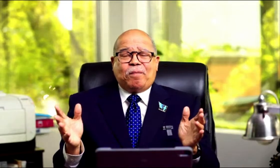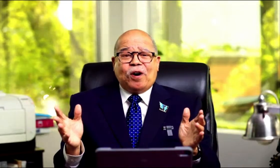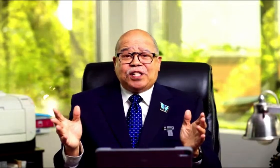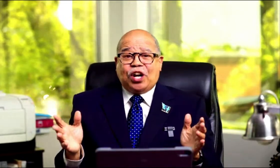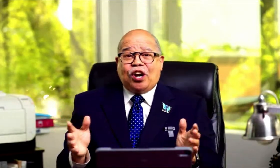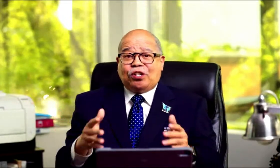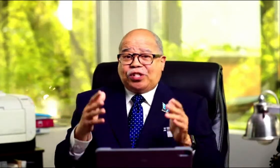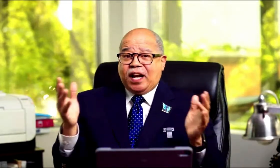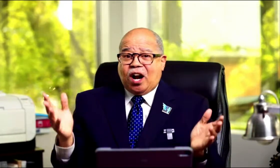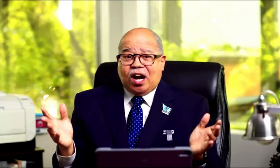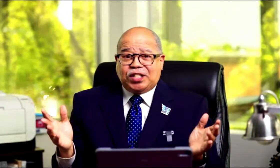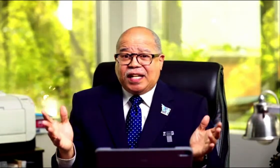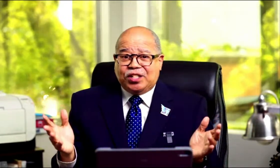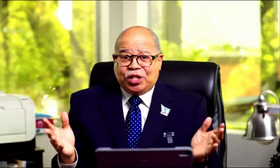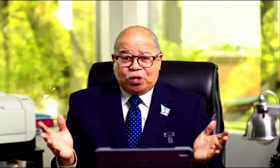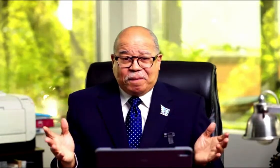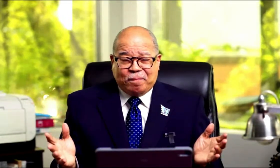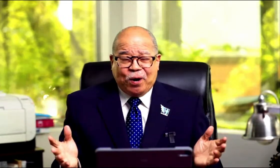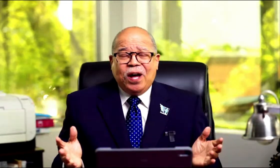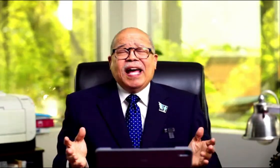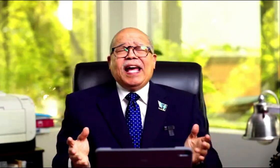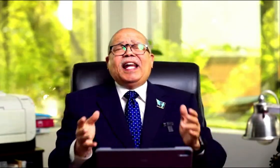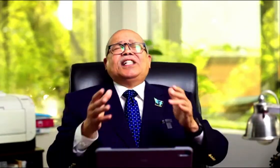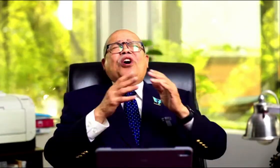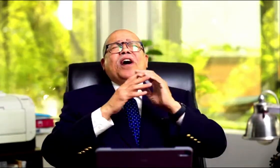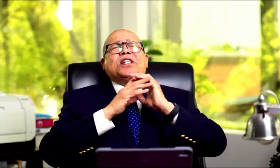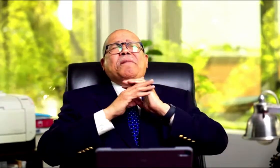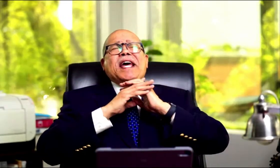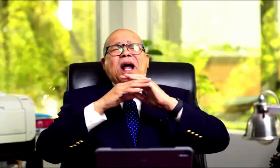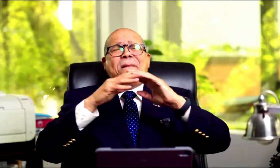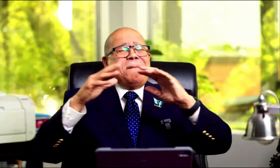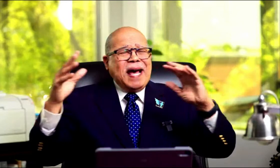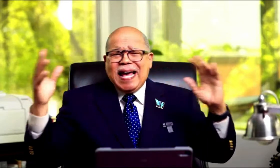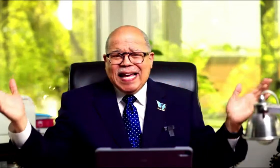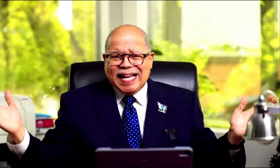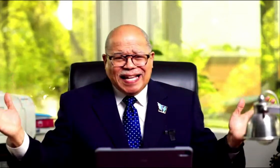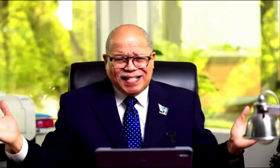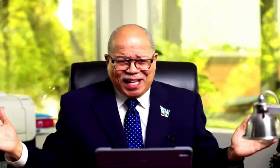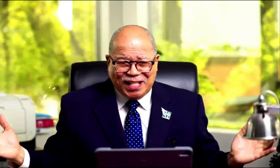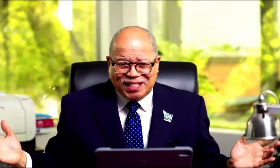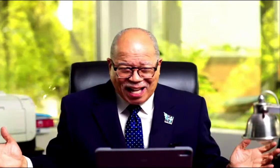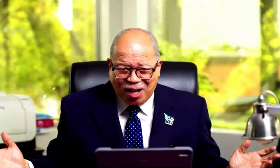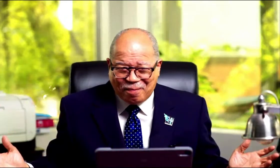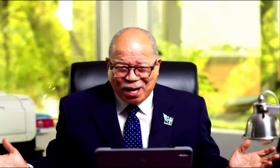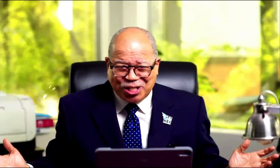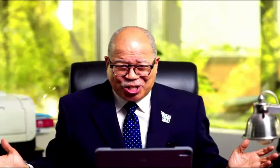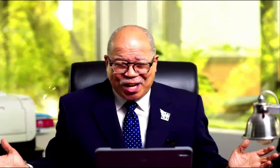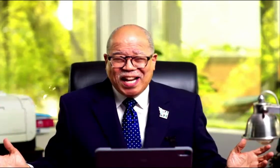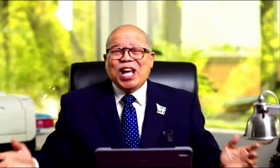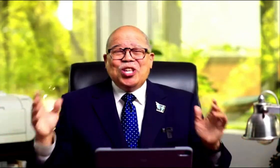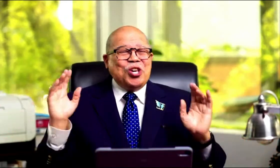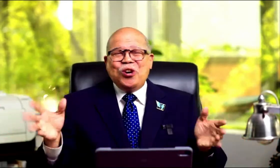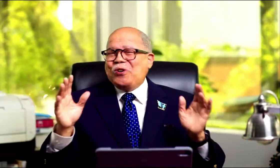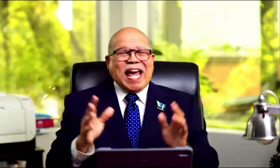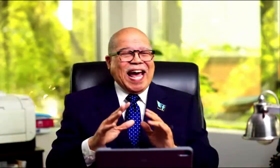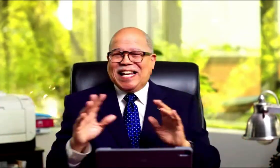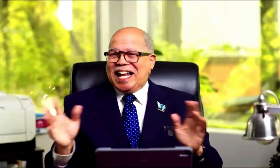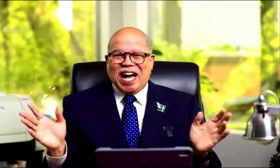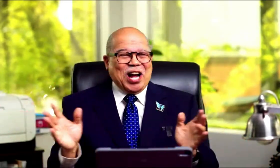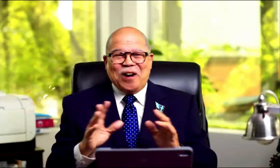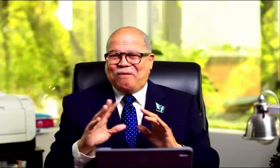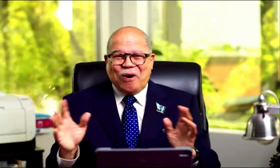Ladies and gentlemen, boys and girls, dear hearts and gentle people, it is going to be an amazing celebration.